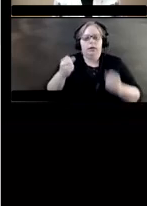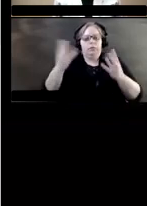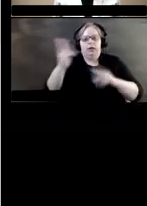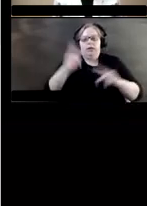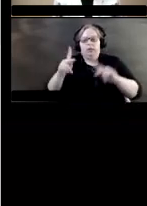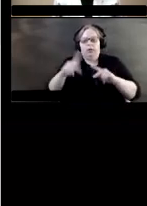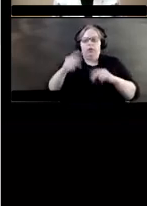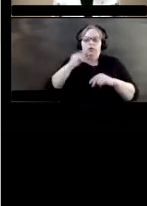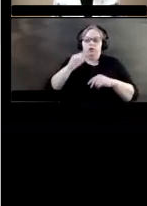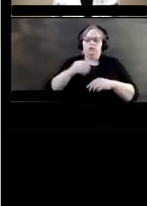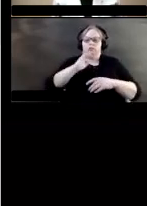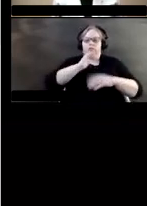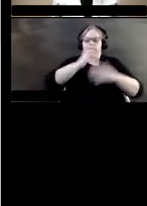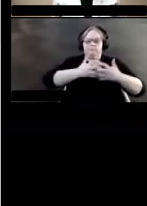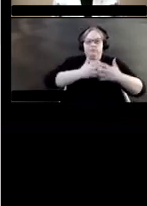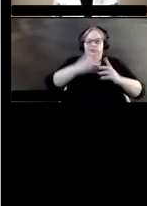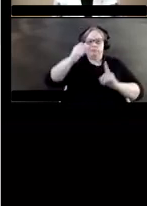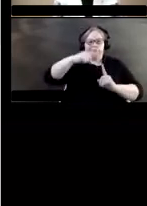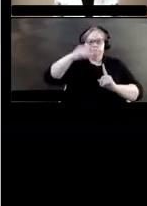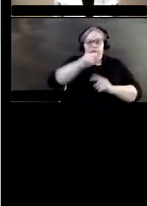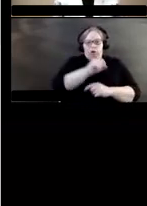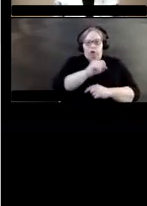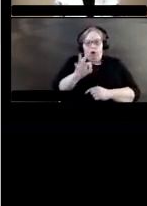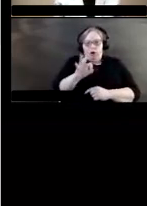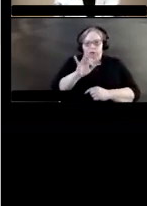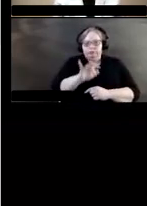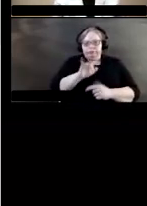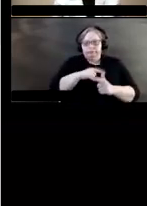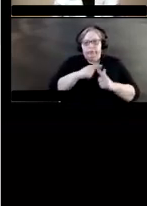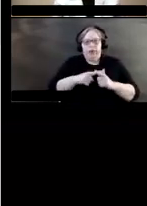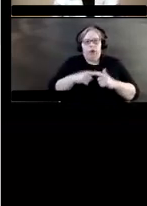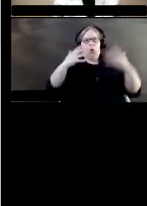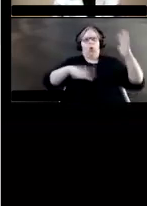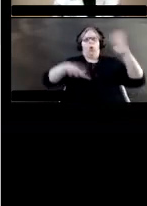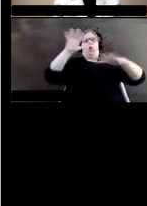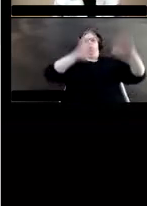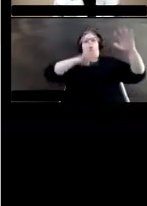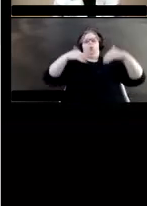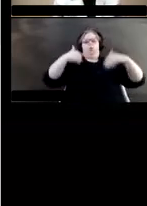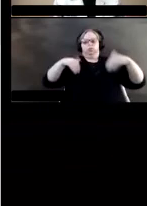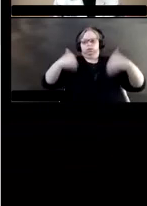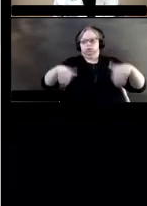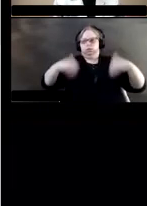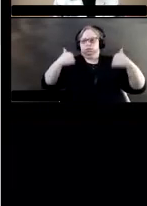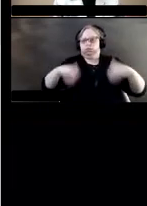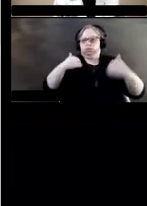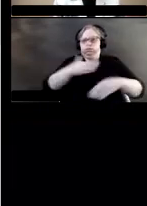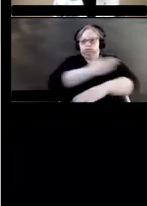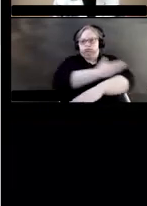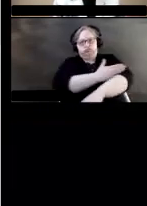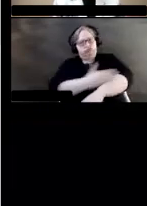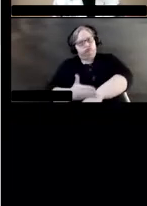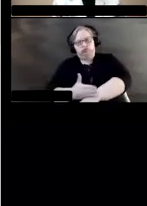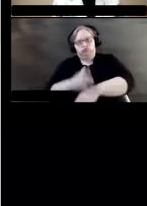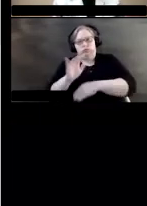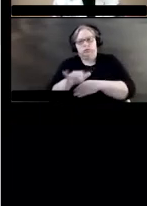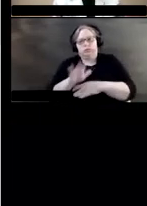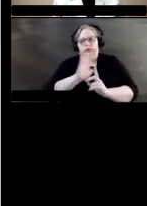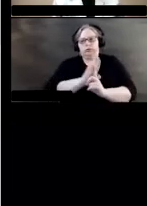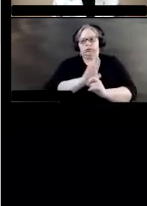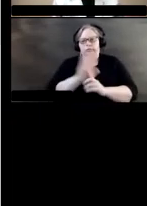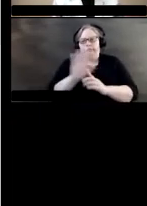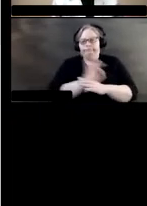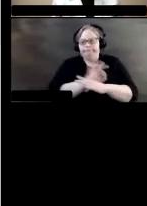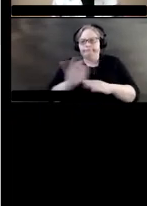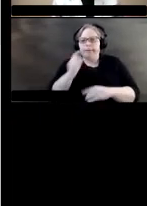you turn off their stimulator and it's a big deal. It's made a huge difference and impact on their tremor. I think that